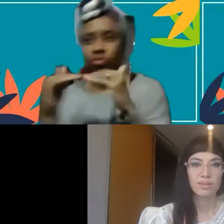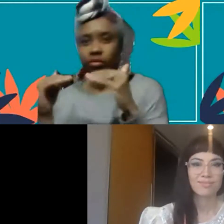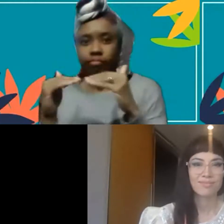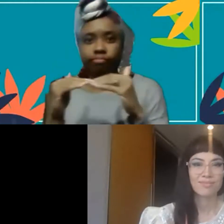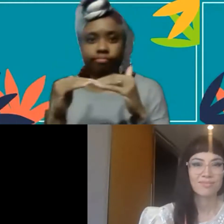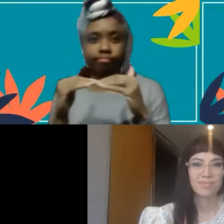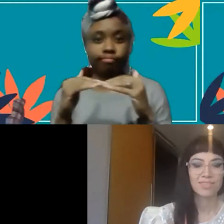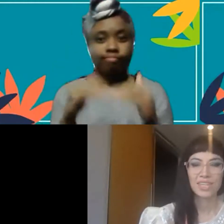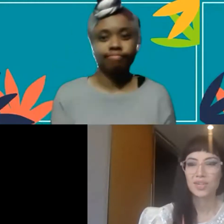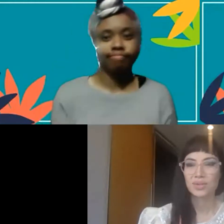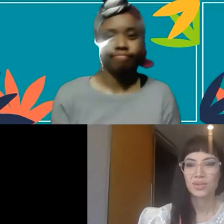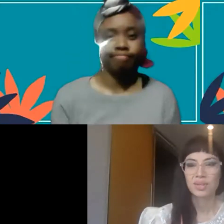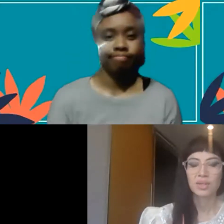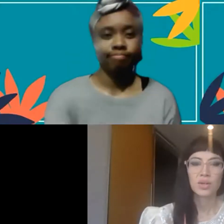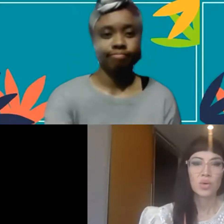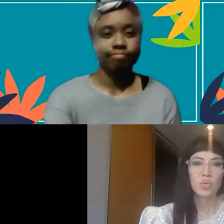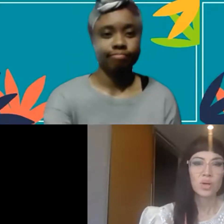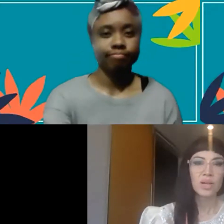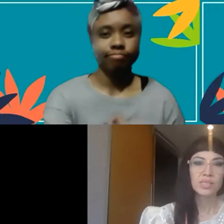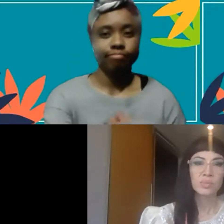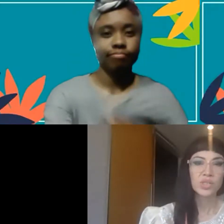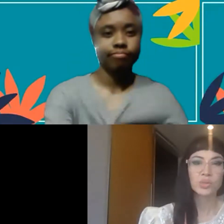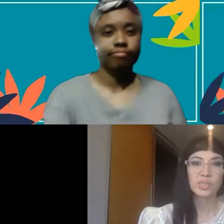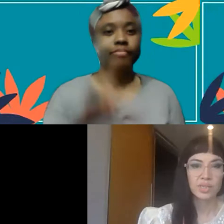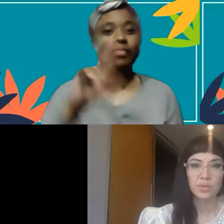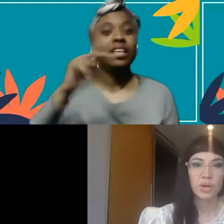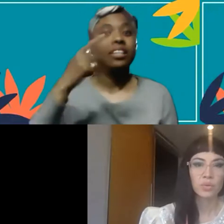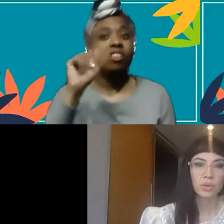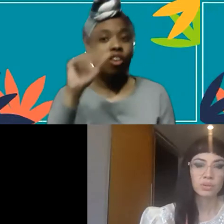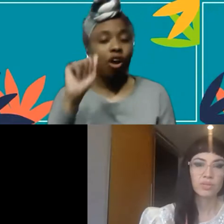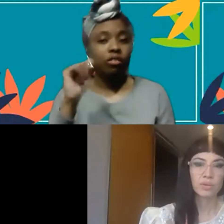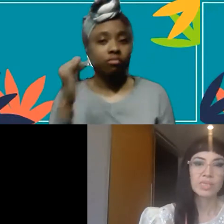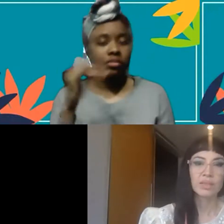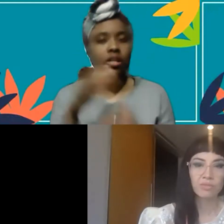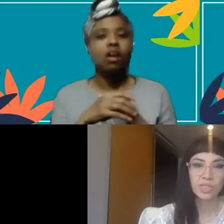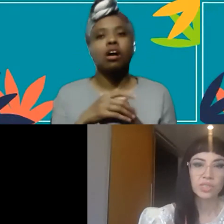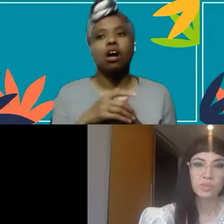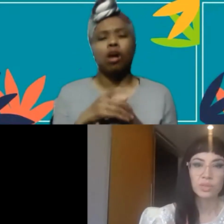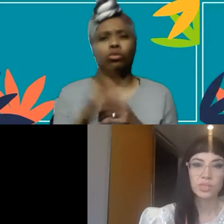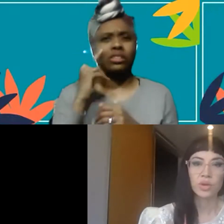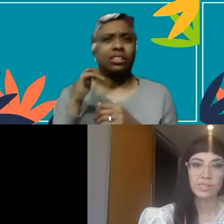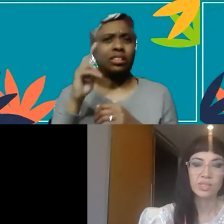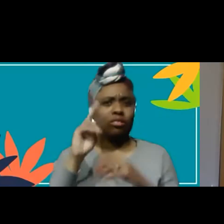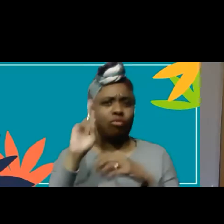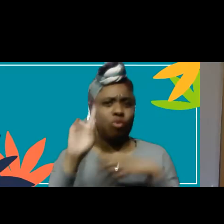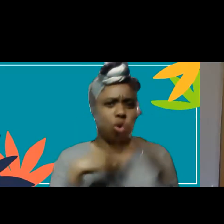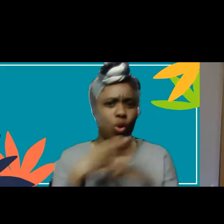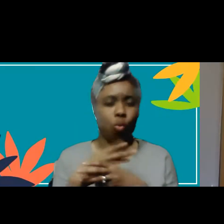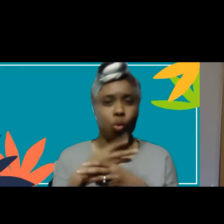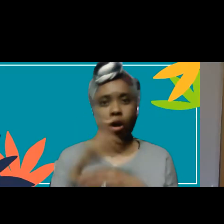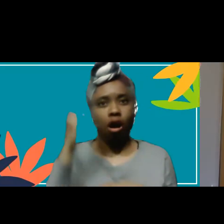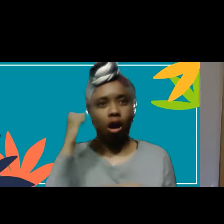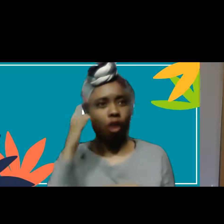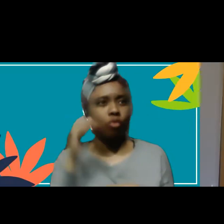Khara. Thank you. Well, as much as we're seeing around the world, governments leverage this crisis to